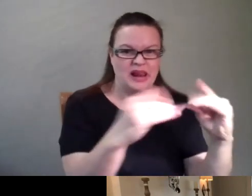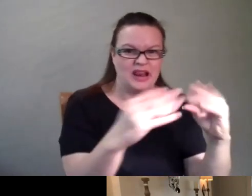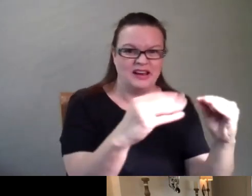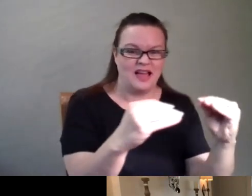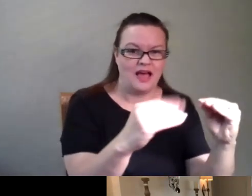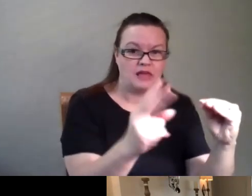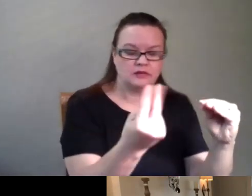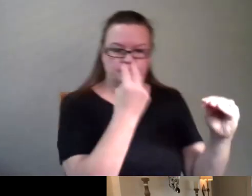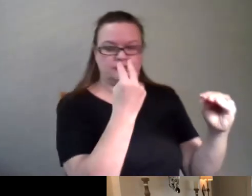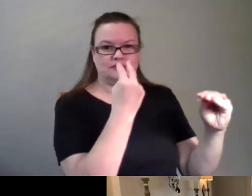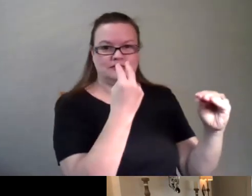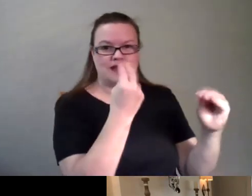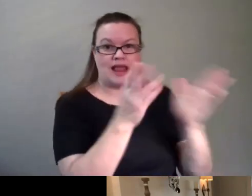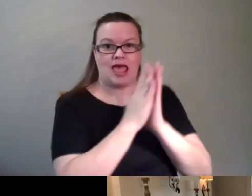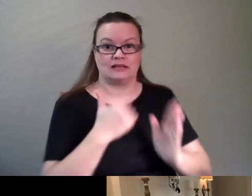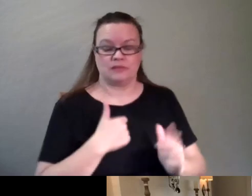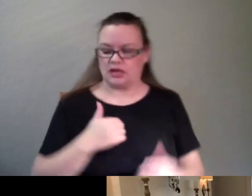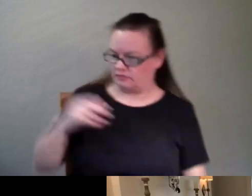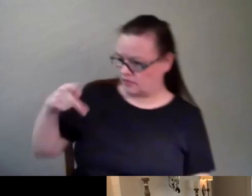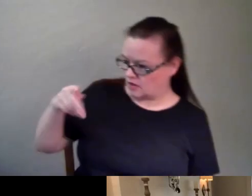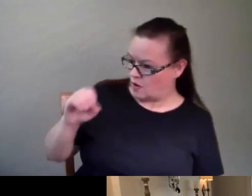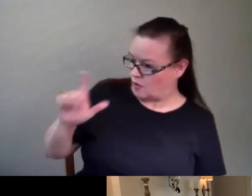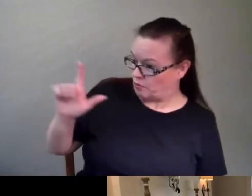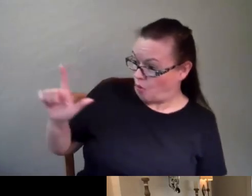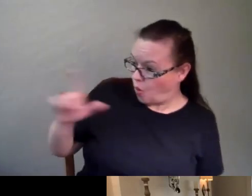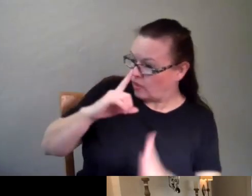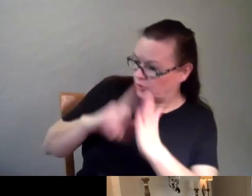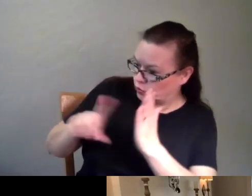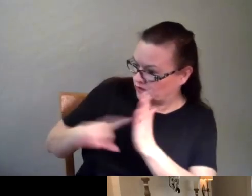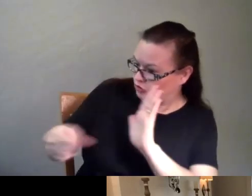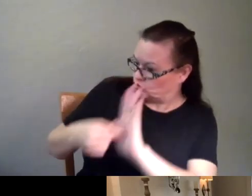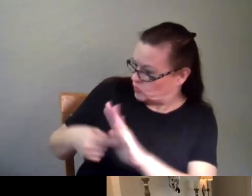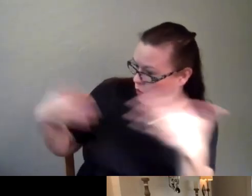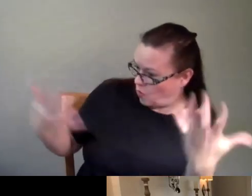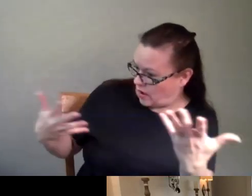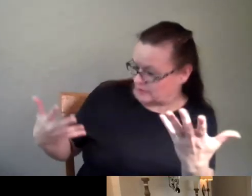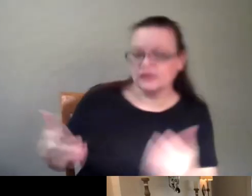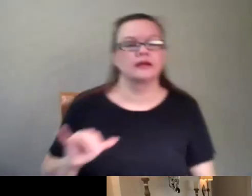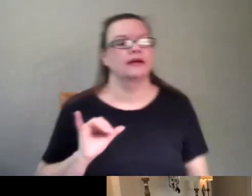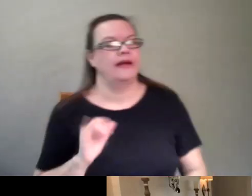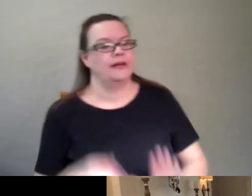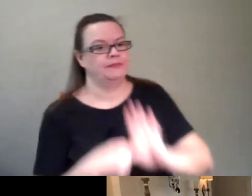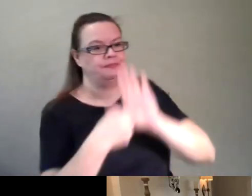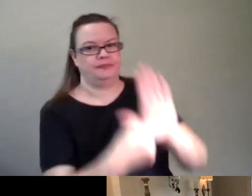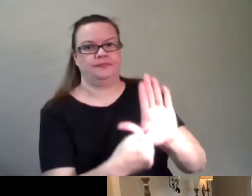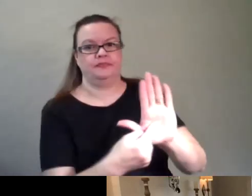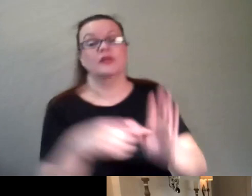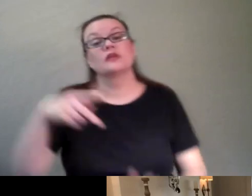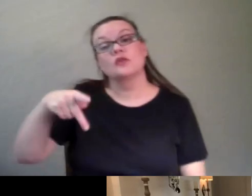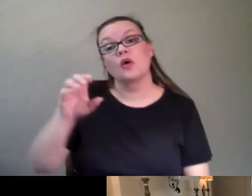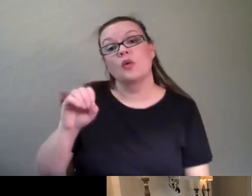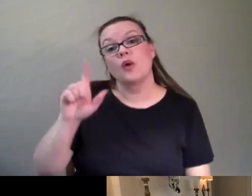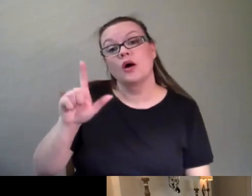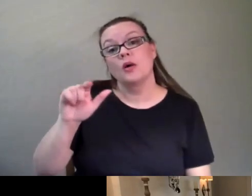What are the voters reacting to right now? So polling is a fantastic profession for being able to have an early seat